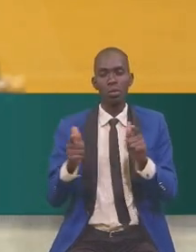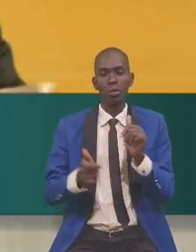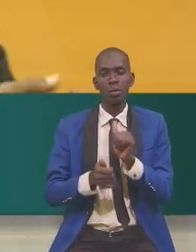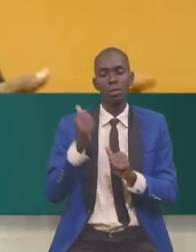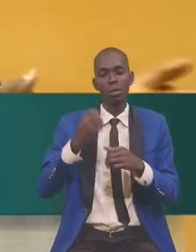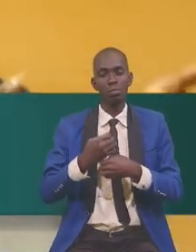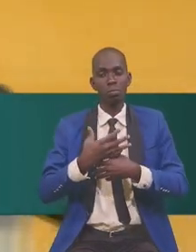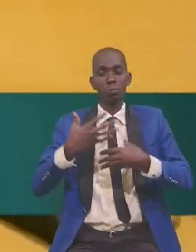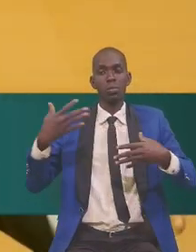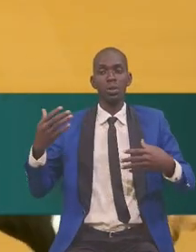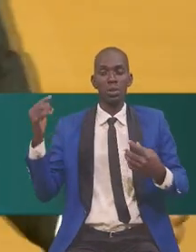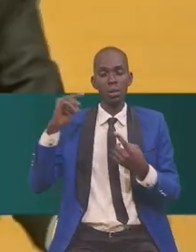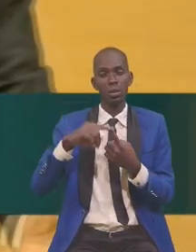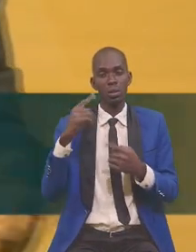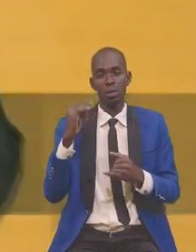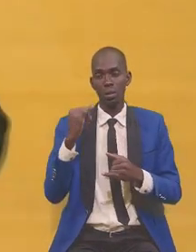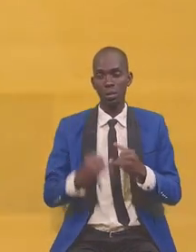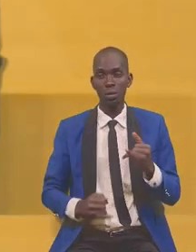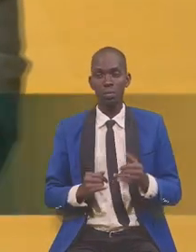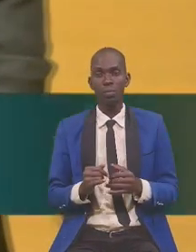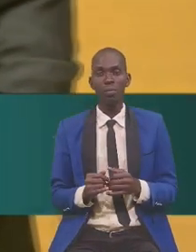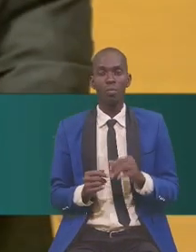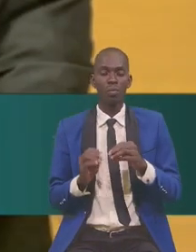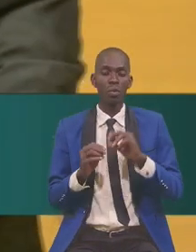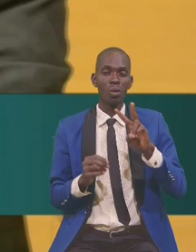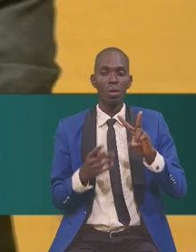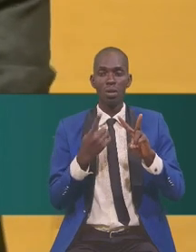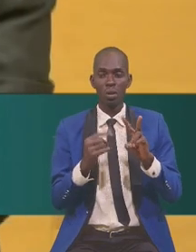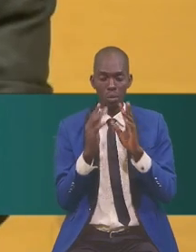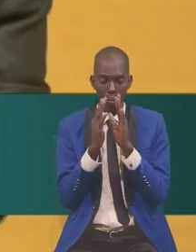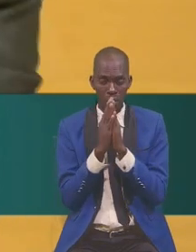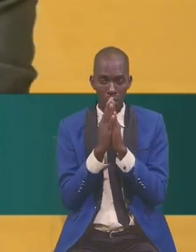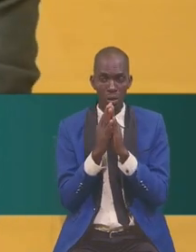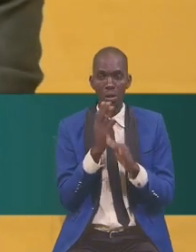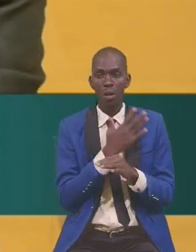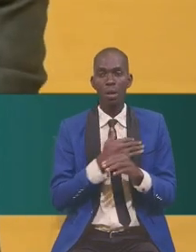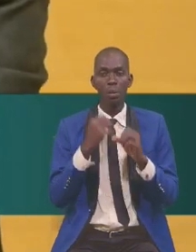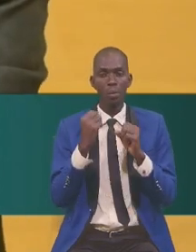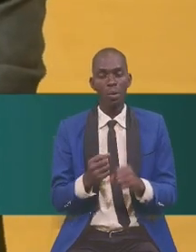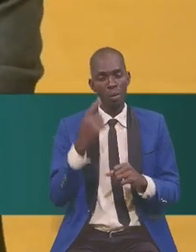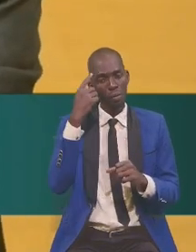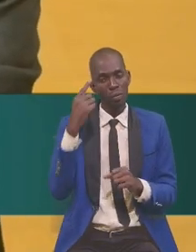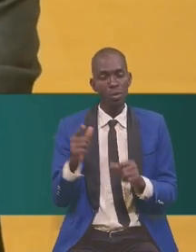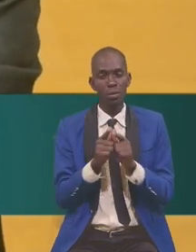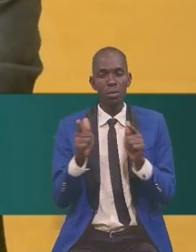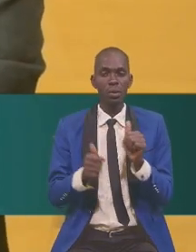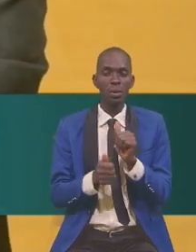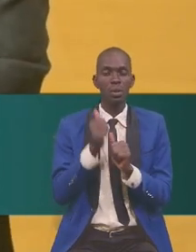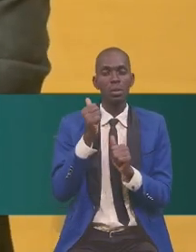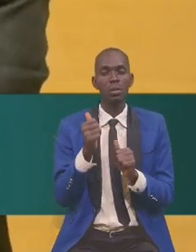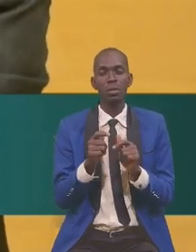two, the prayer and power for greater exploits